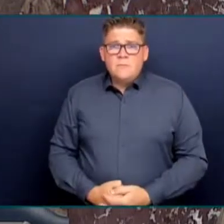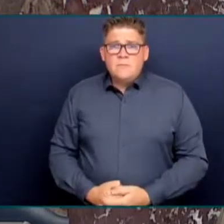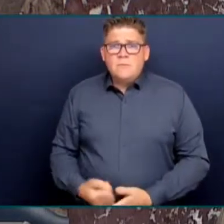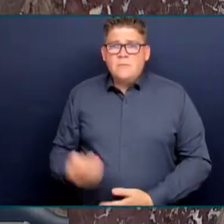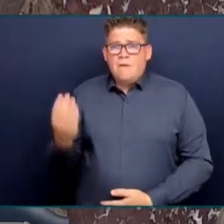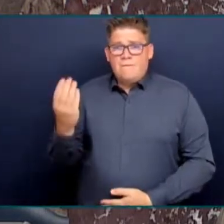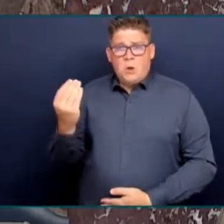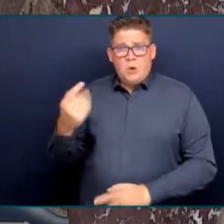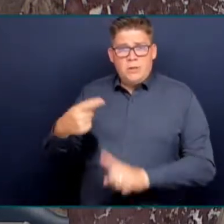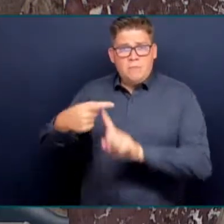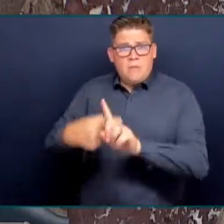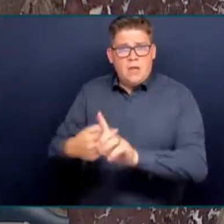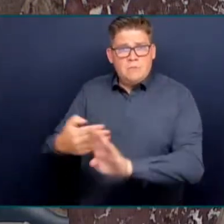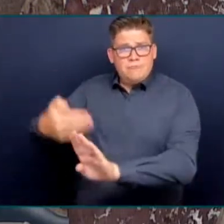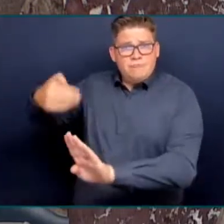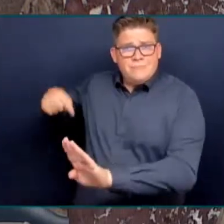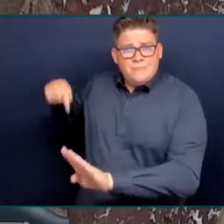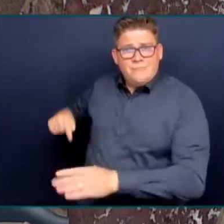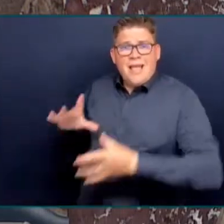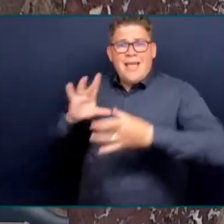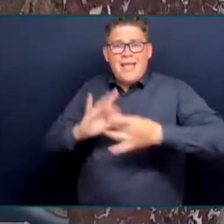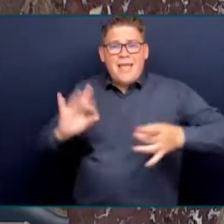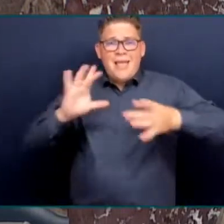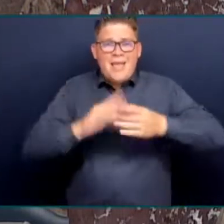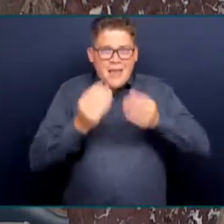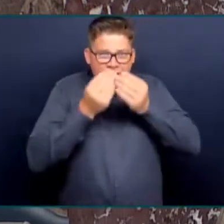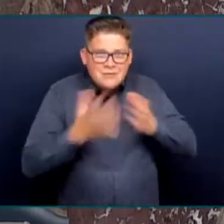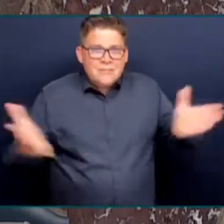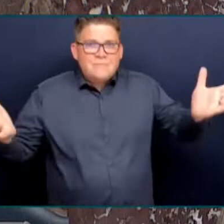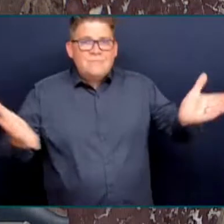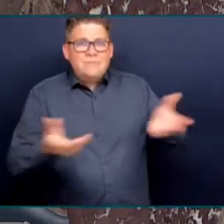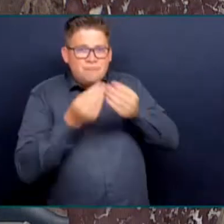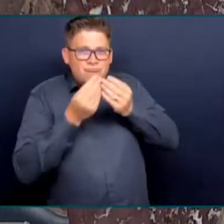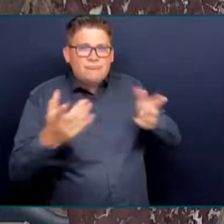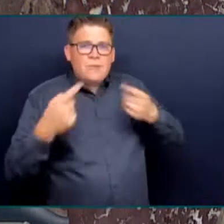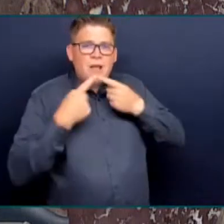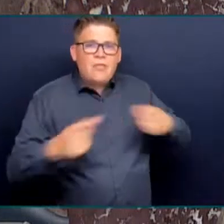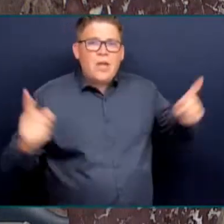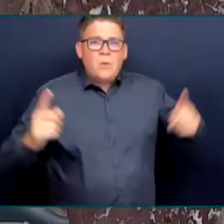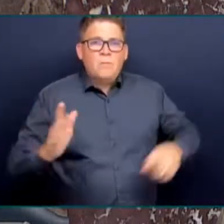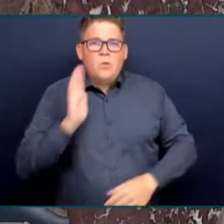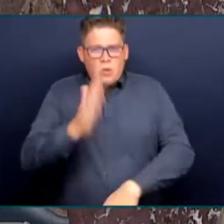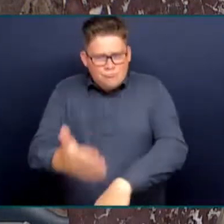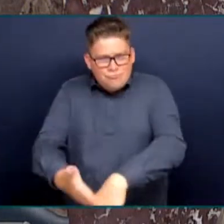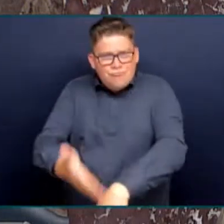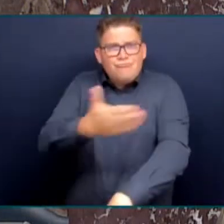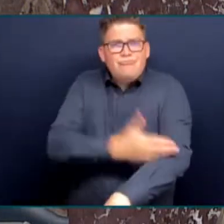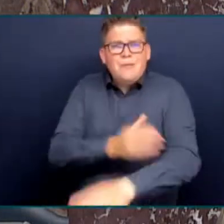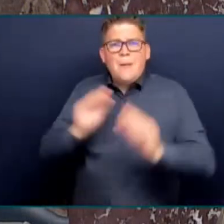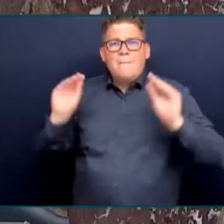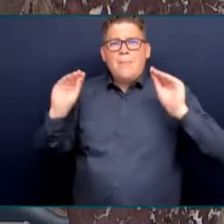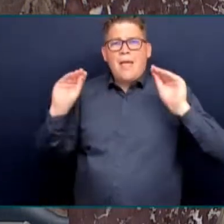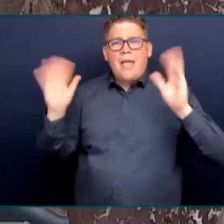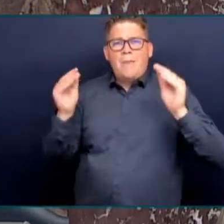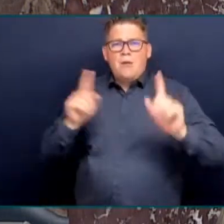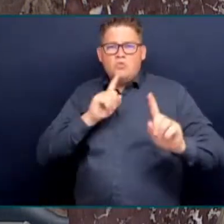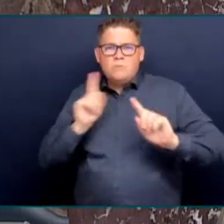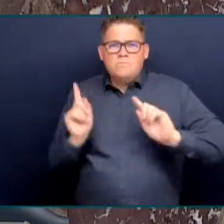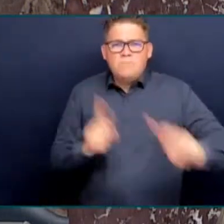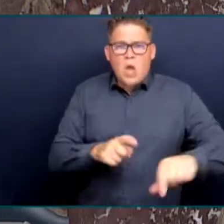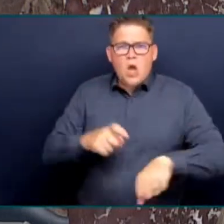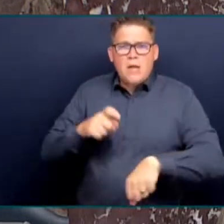big, flashy announcement claiming he was going to improve the ambulance response times. But